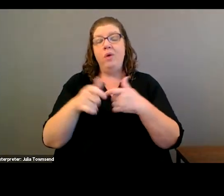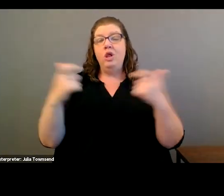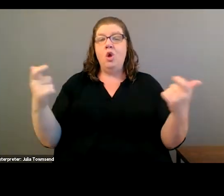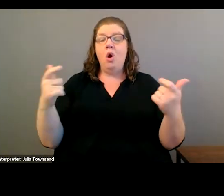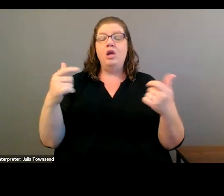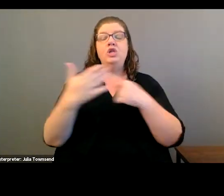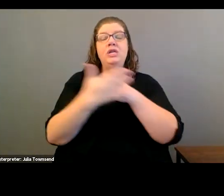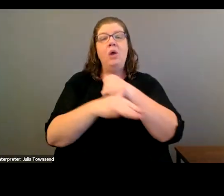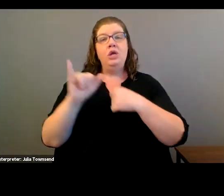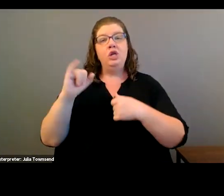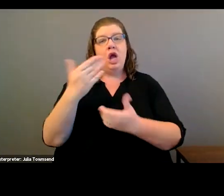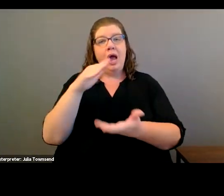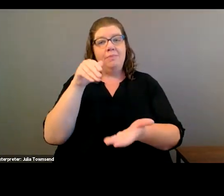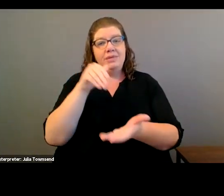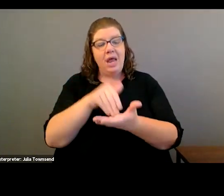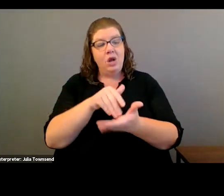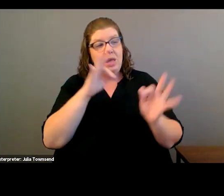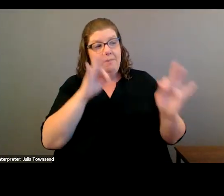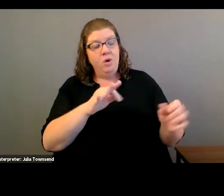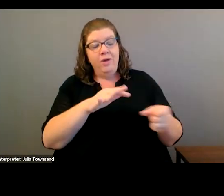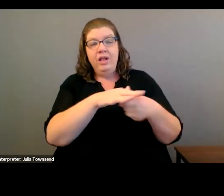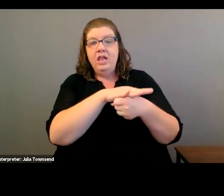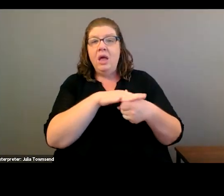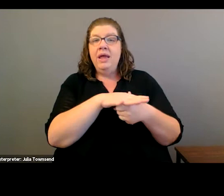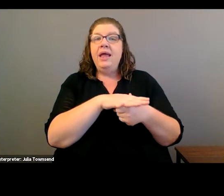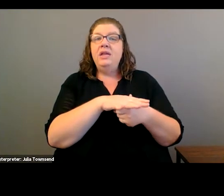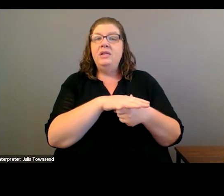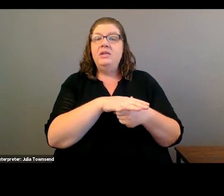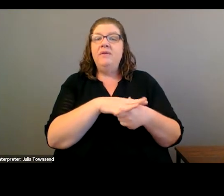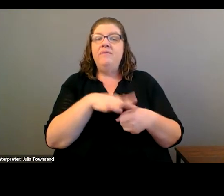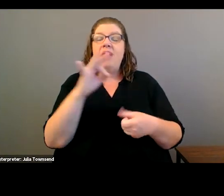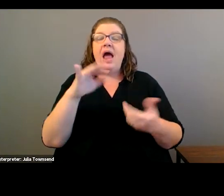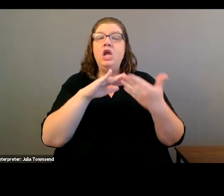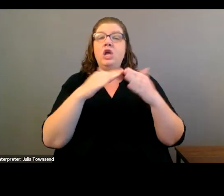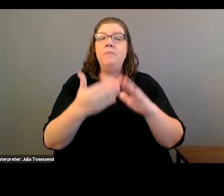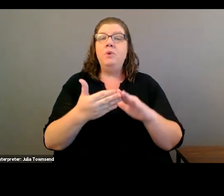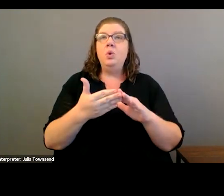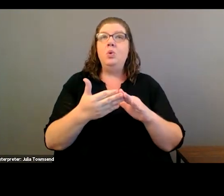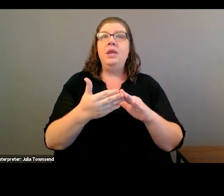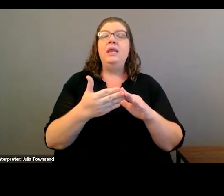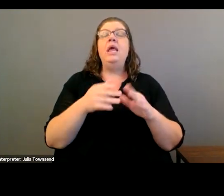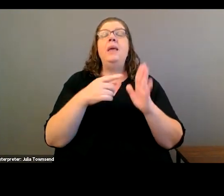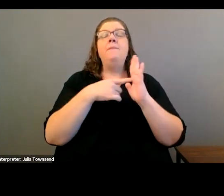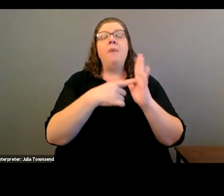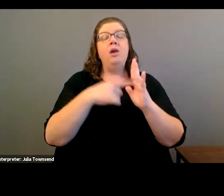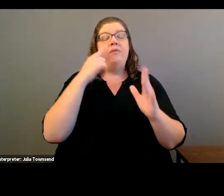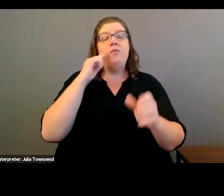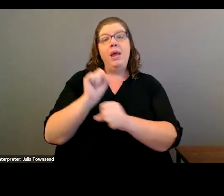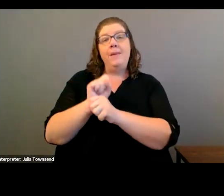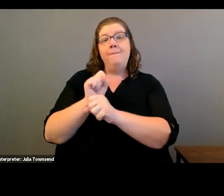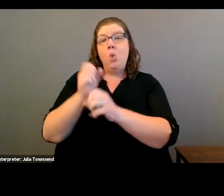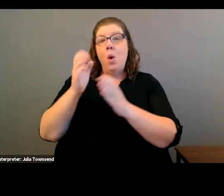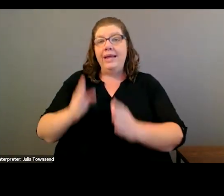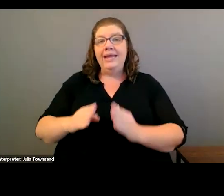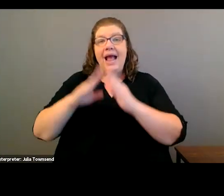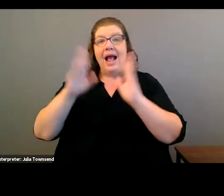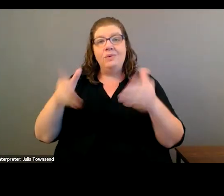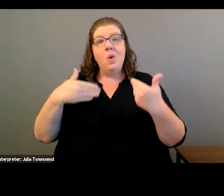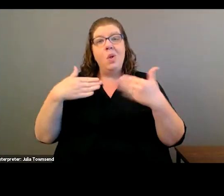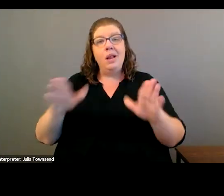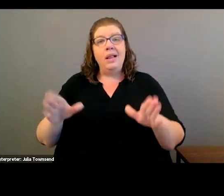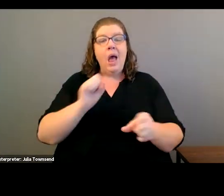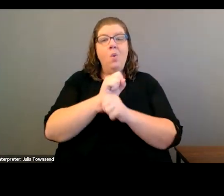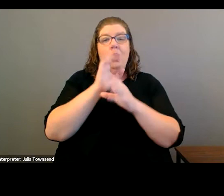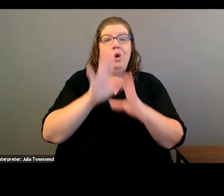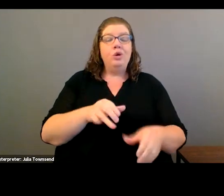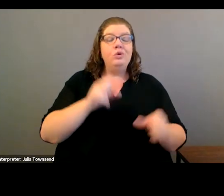is a perfect location to find a community model for employee housing that will allow workers to walk or ride to